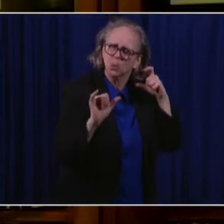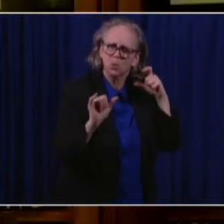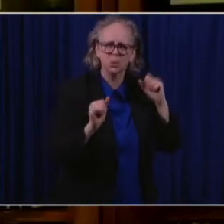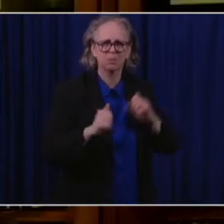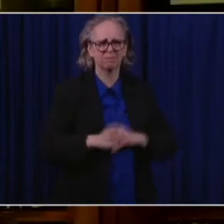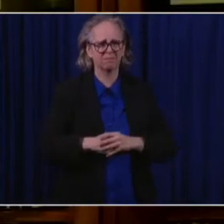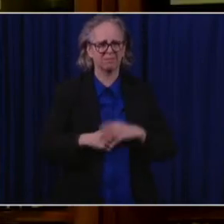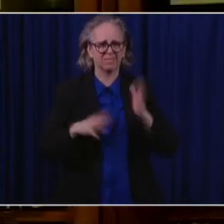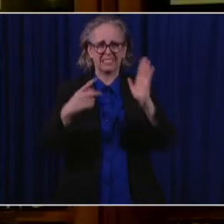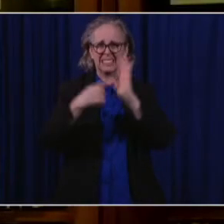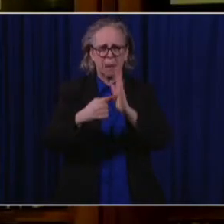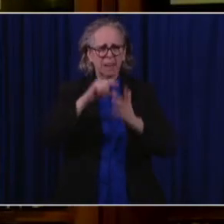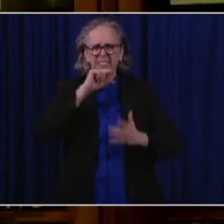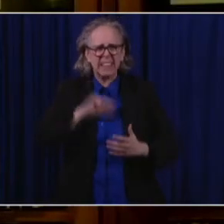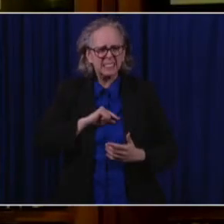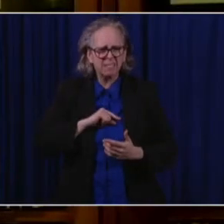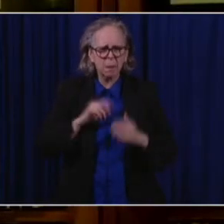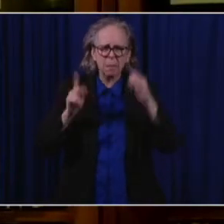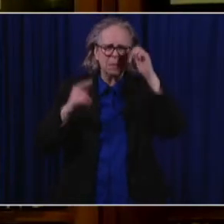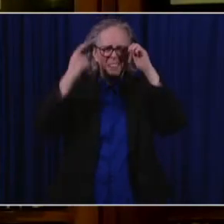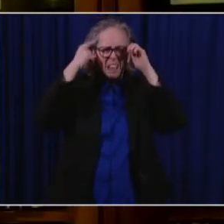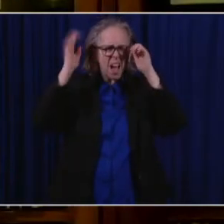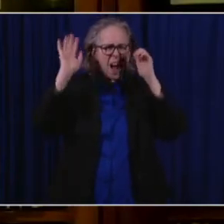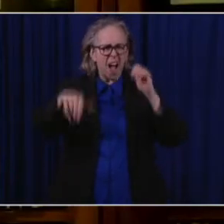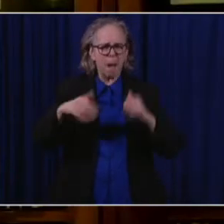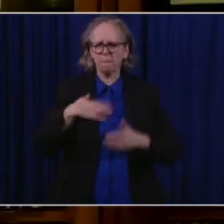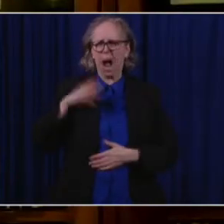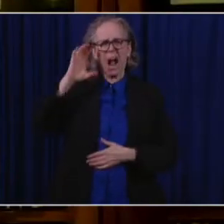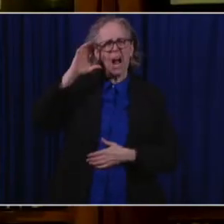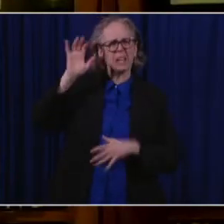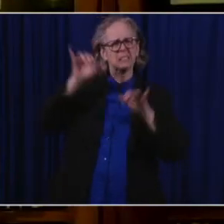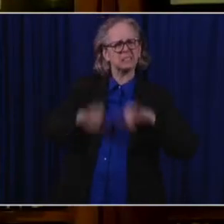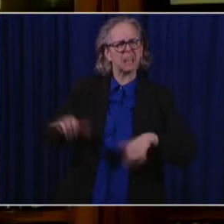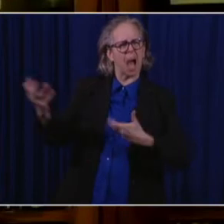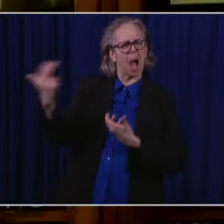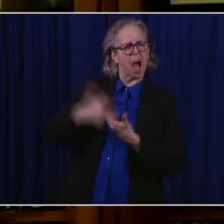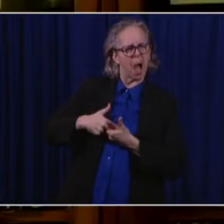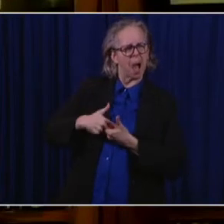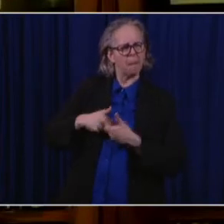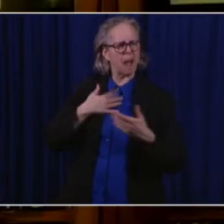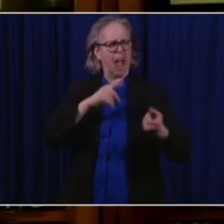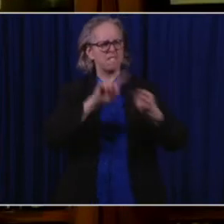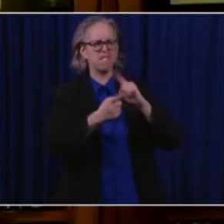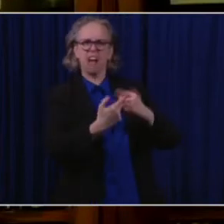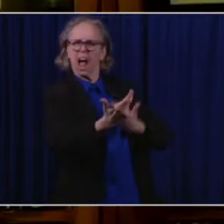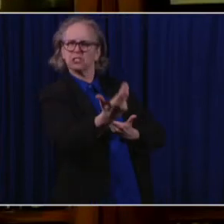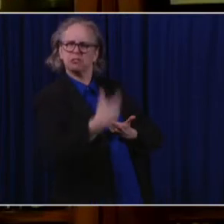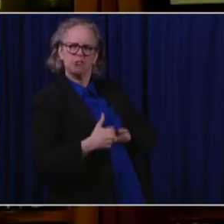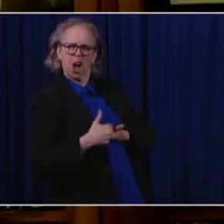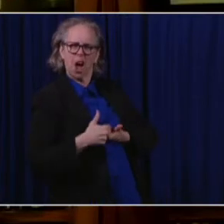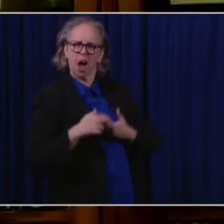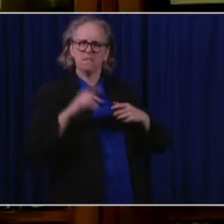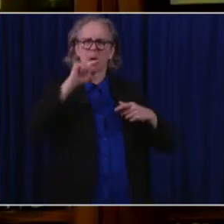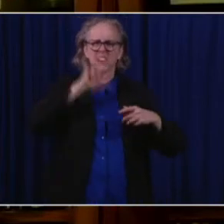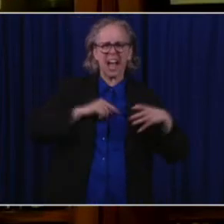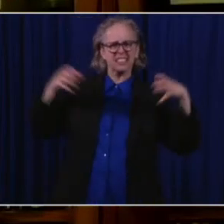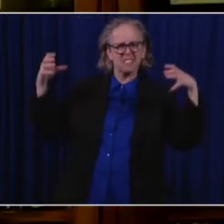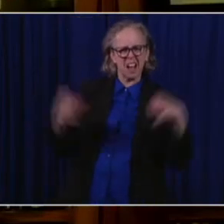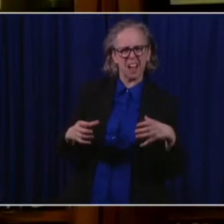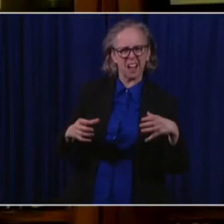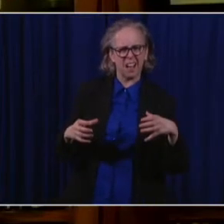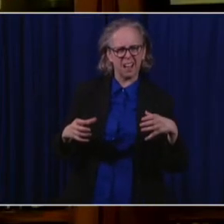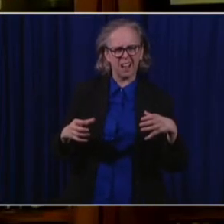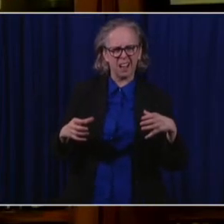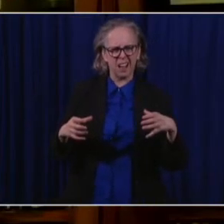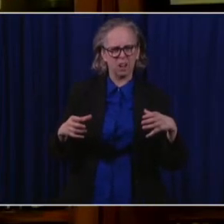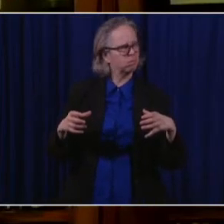coming to visit me. I know him. He's safe or she's safe. That's where I think we really need people to change their personal behavior and their thinking around how